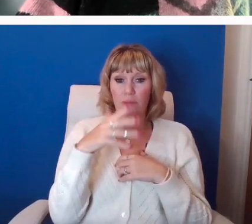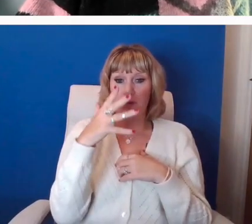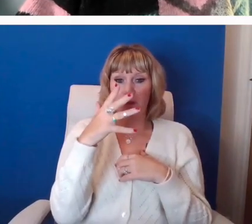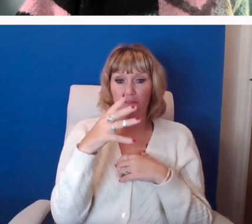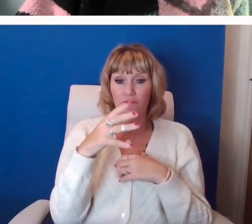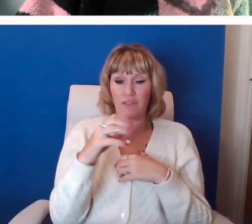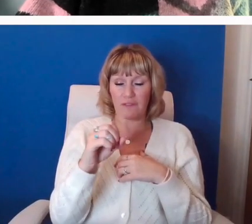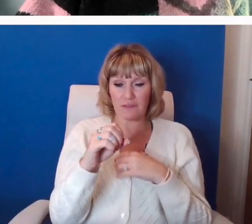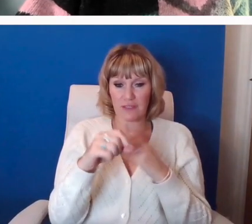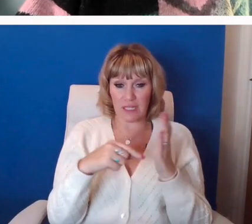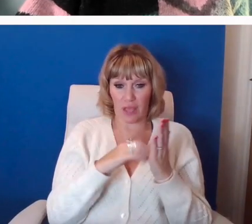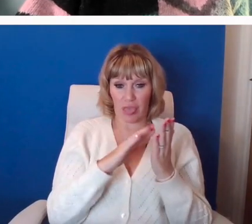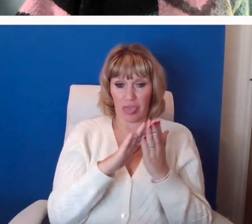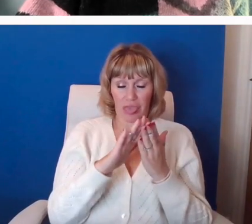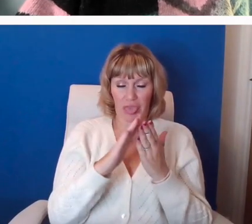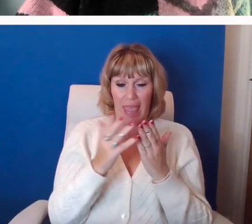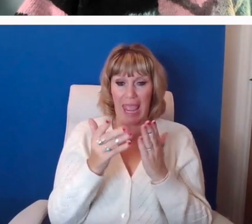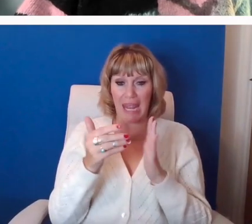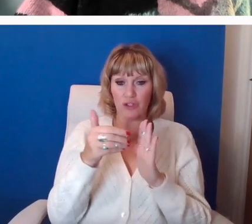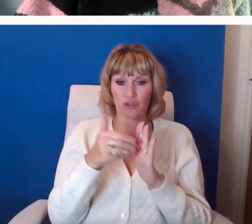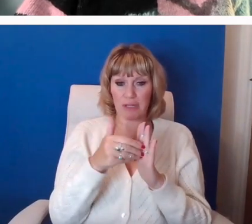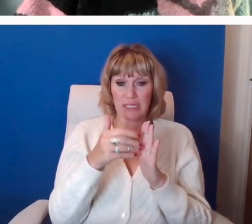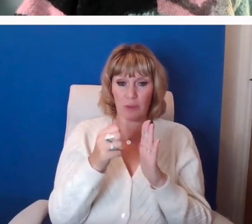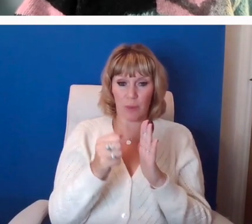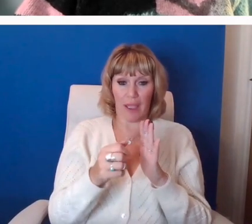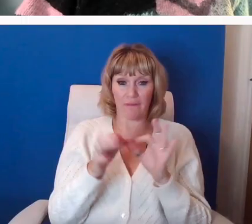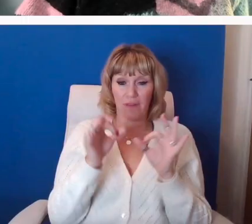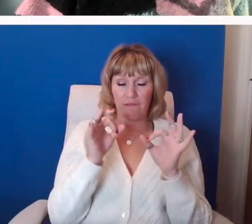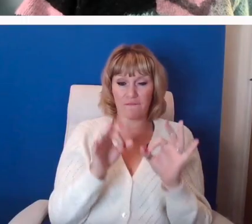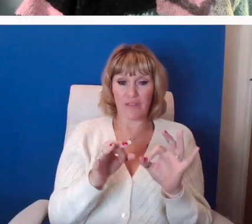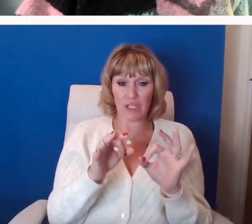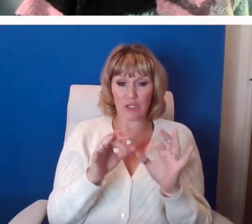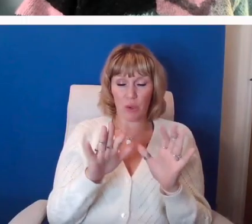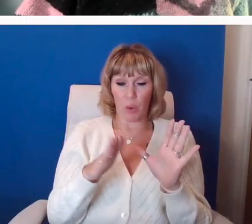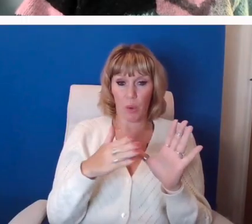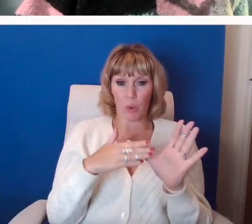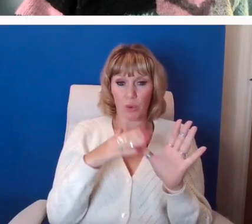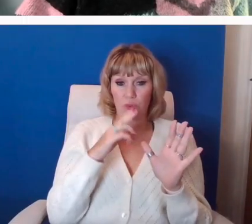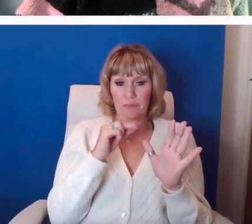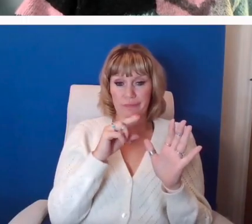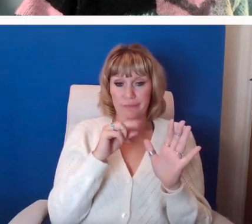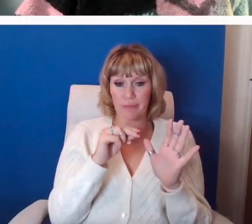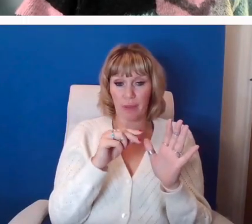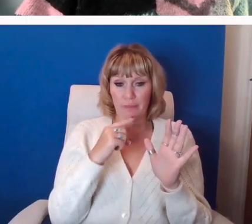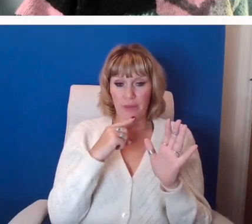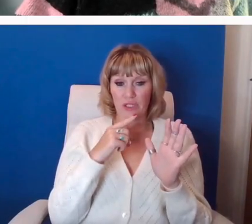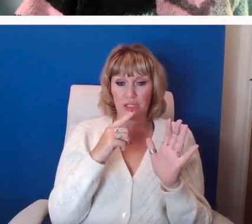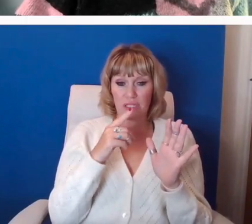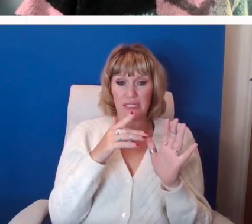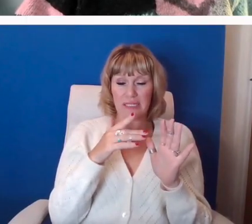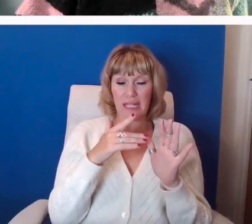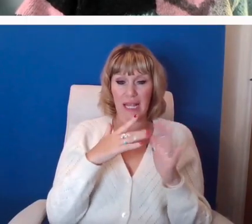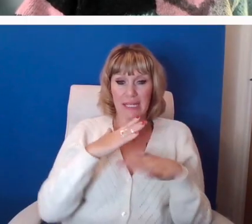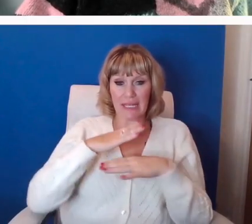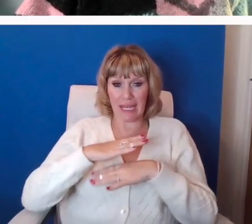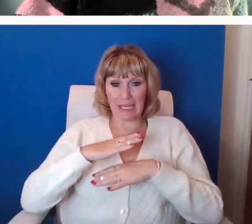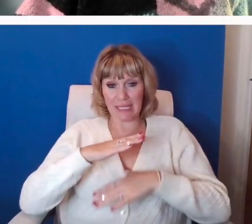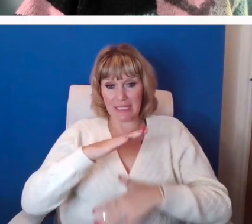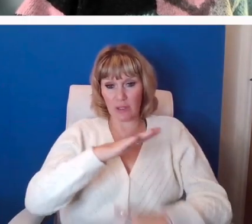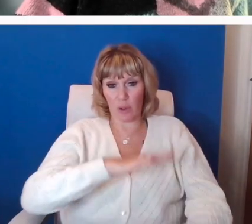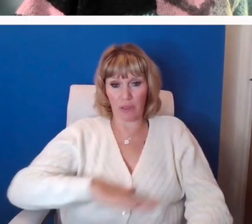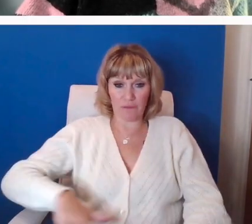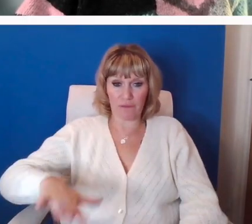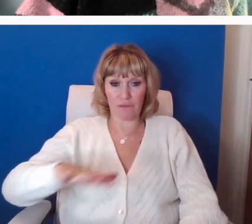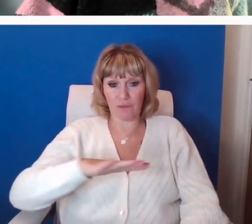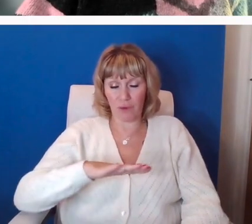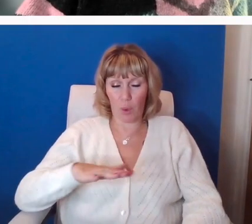have official audio description. But Layla is lying naked on the floor in an abandoned space. It looks